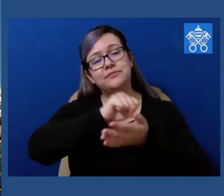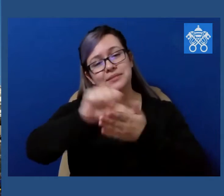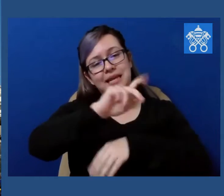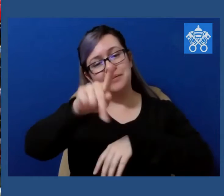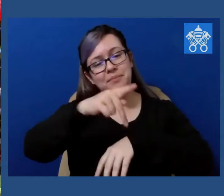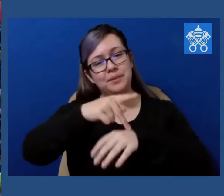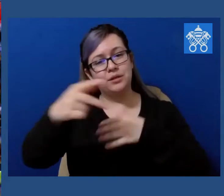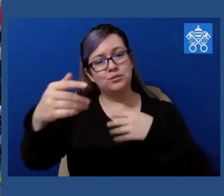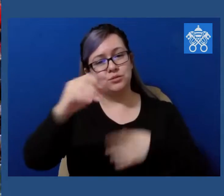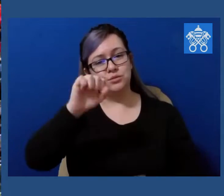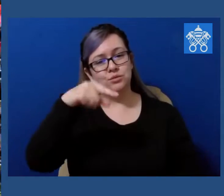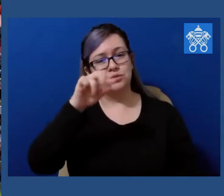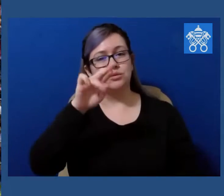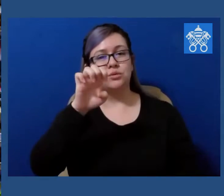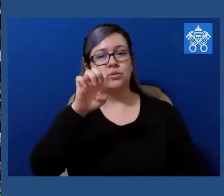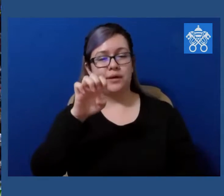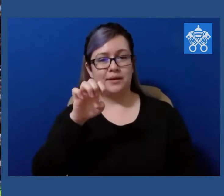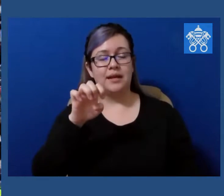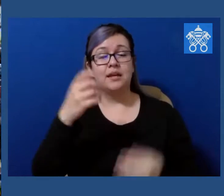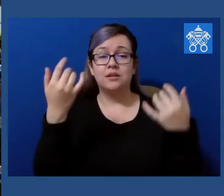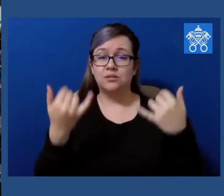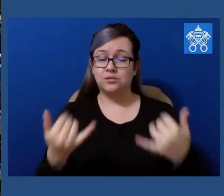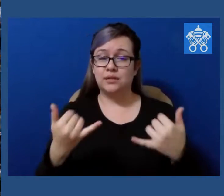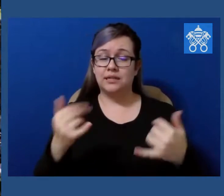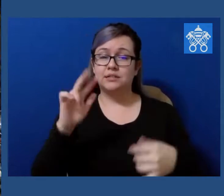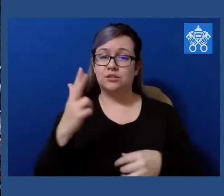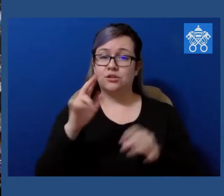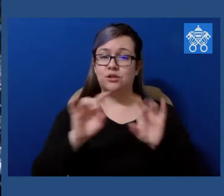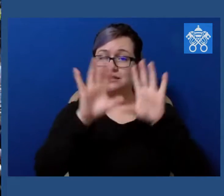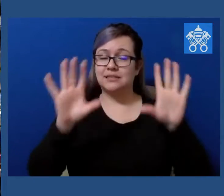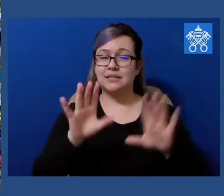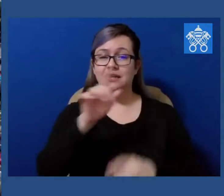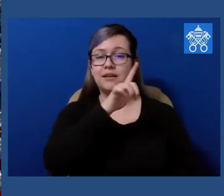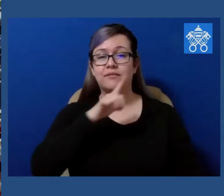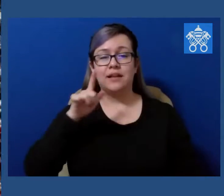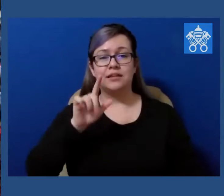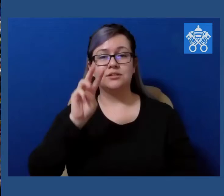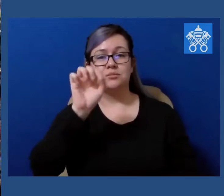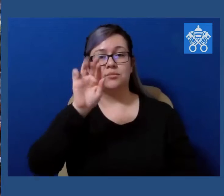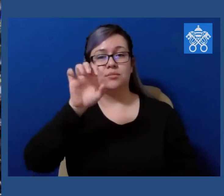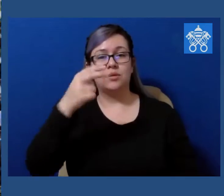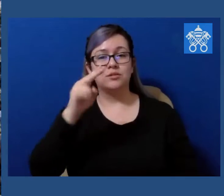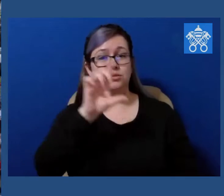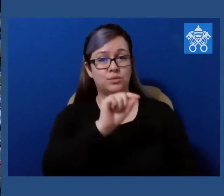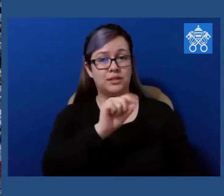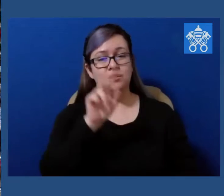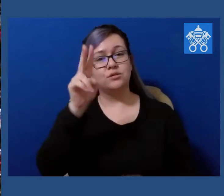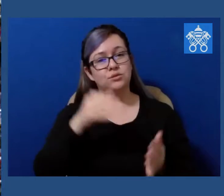Recitation of the Angelus with Pope Francis. And today is the third Sunday of Lent, March 20th,